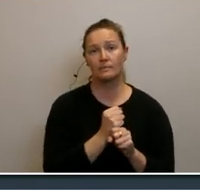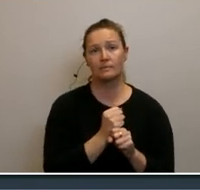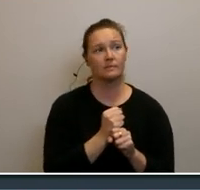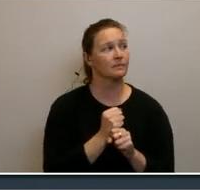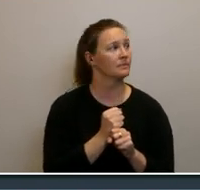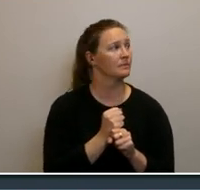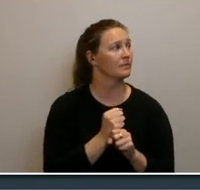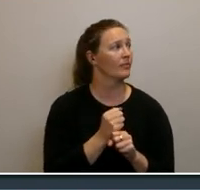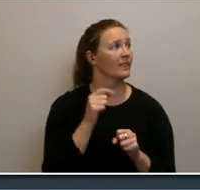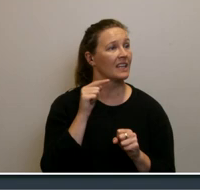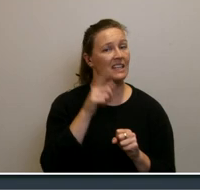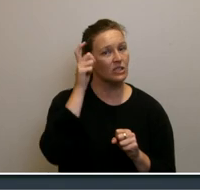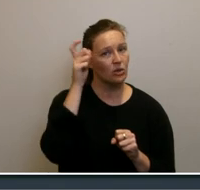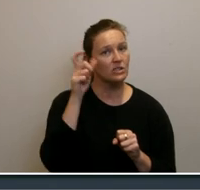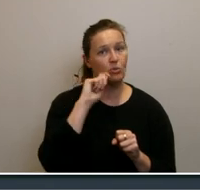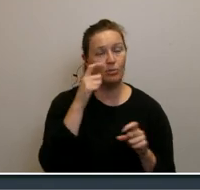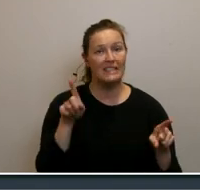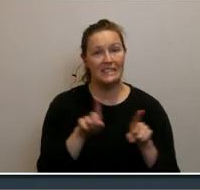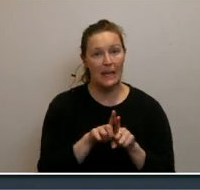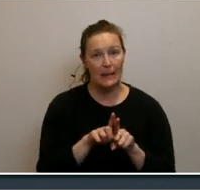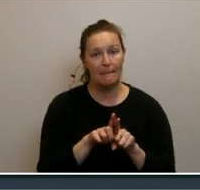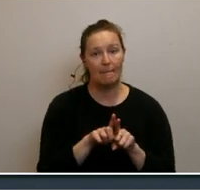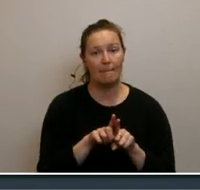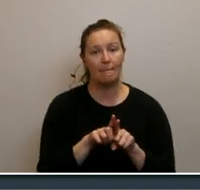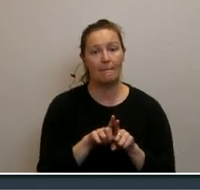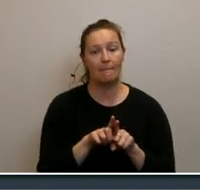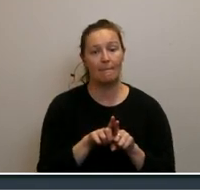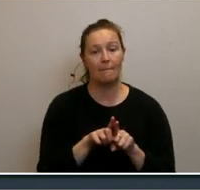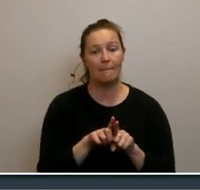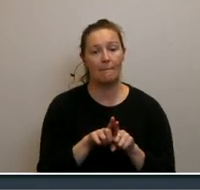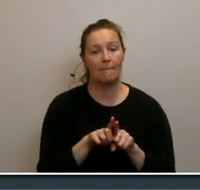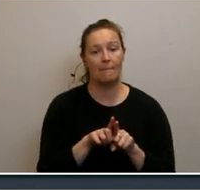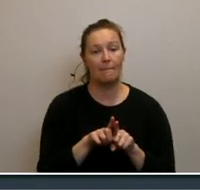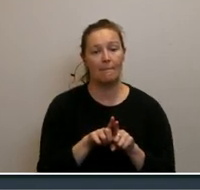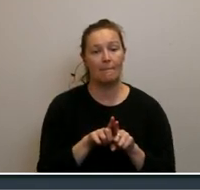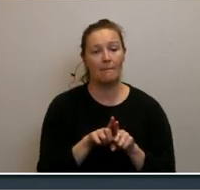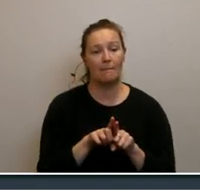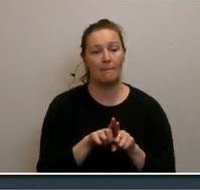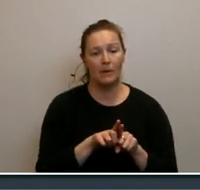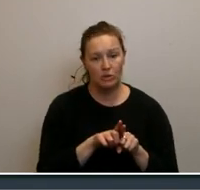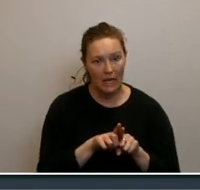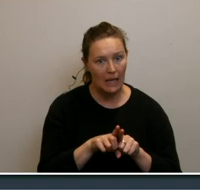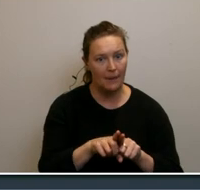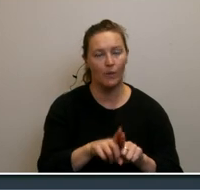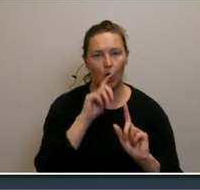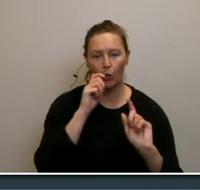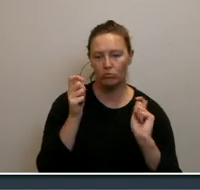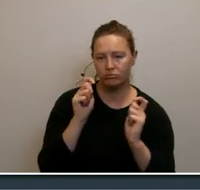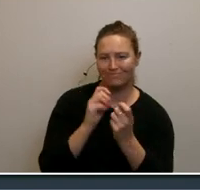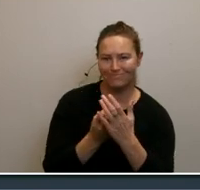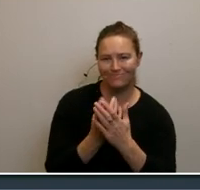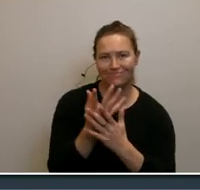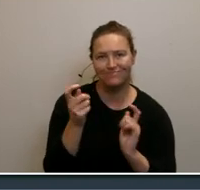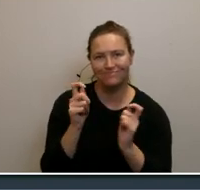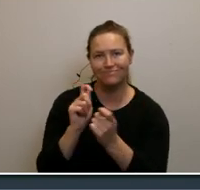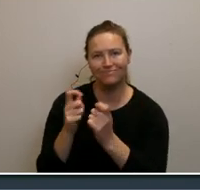concept won't be exactly the same through involvement of people. It will move and change, and you know, I'm pretty confident we can get